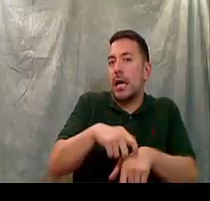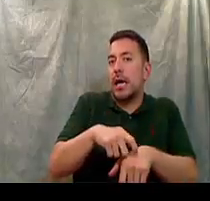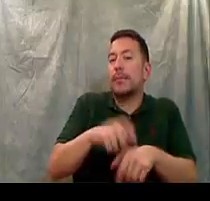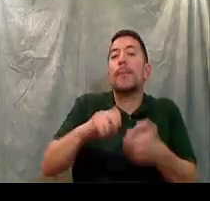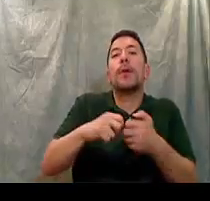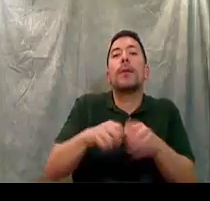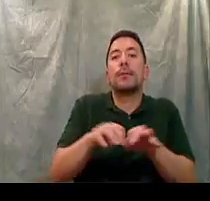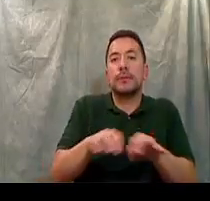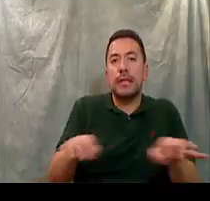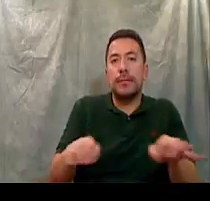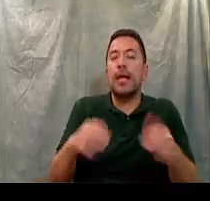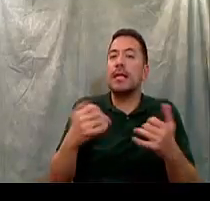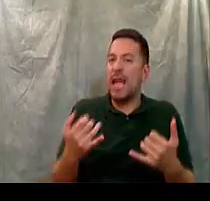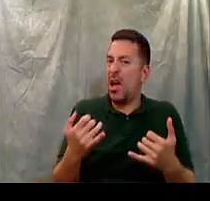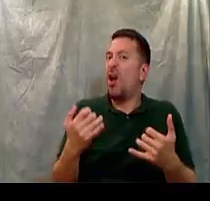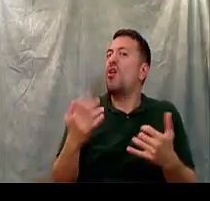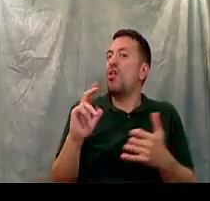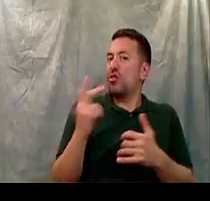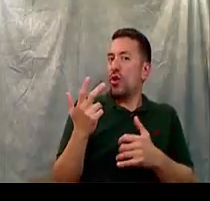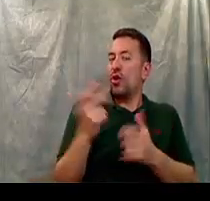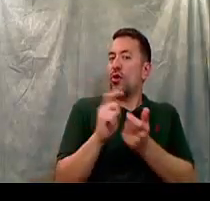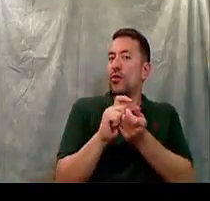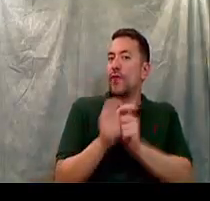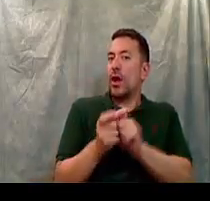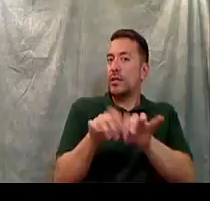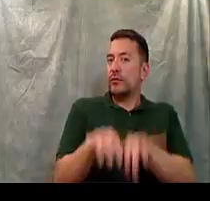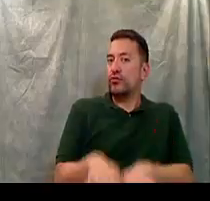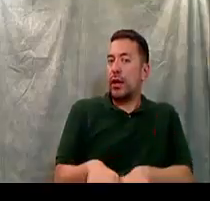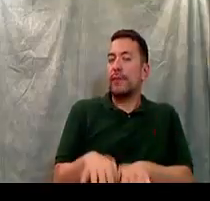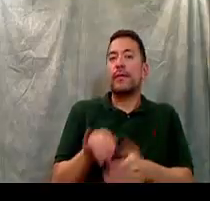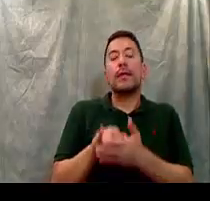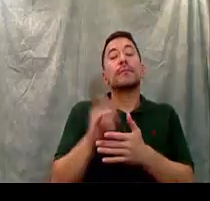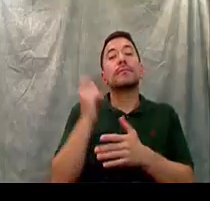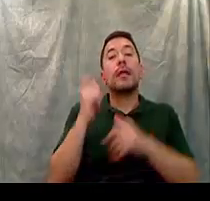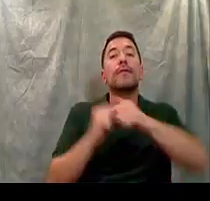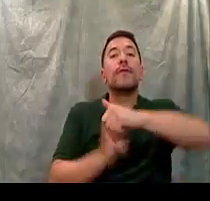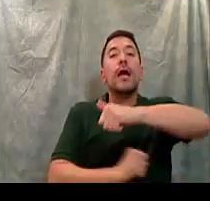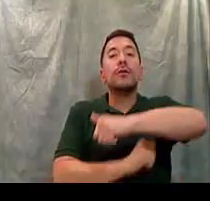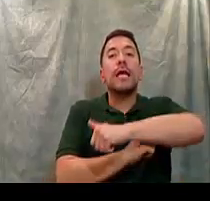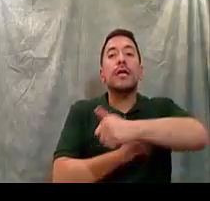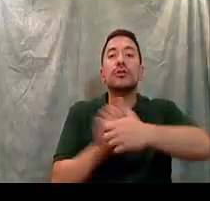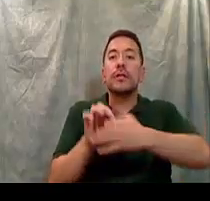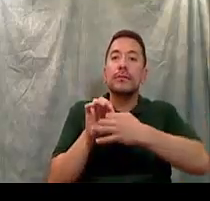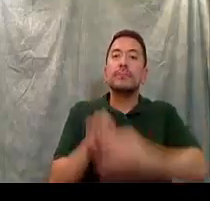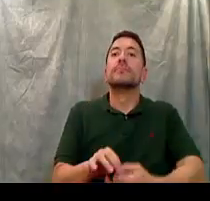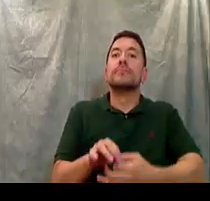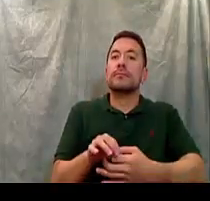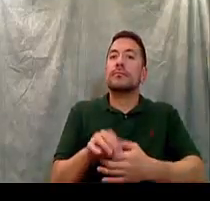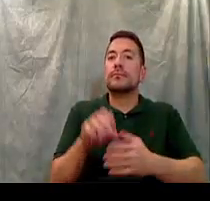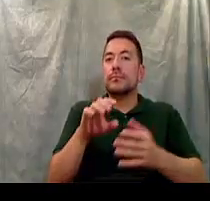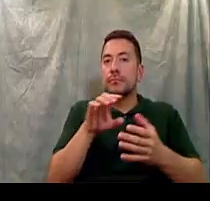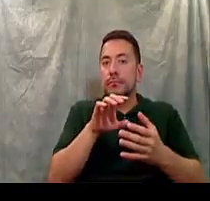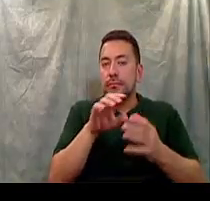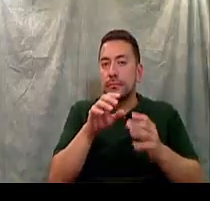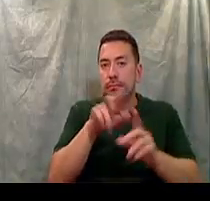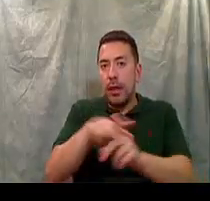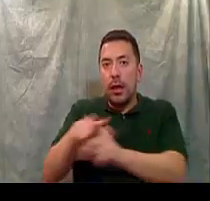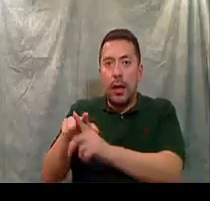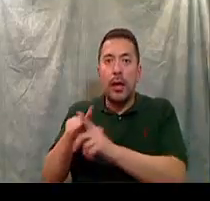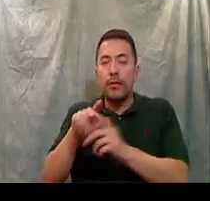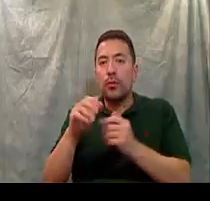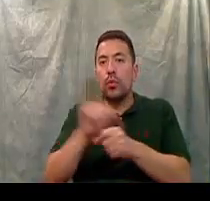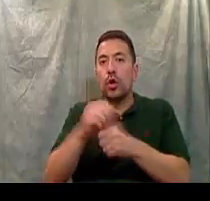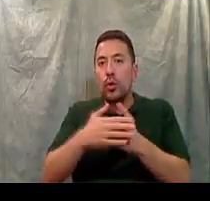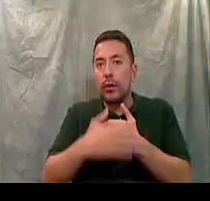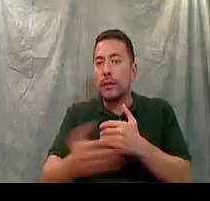revisions working on a 3rd revised draft of the problem statement, which again is the foundation and the anchor for all the work moving forward. This is in unequivocal